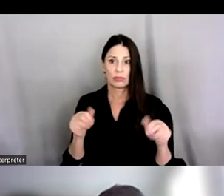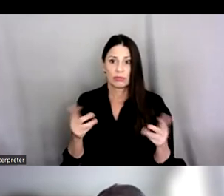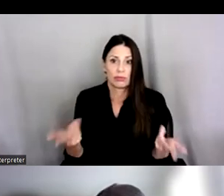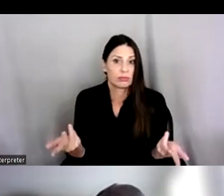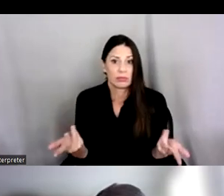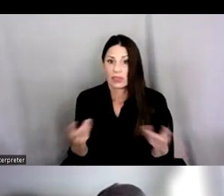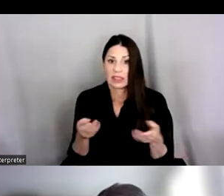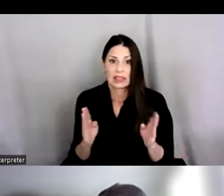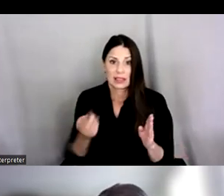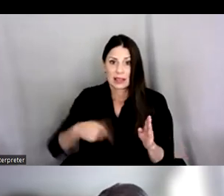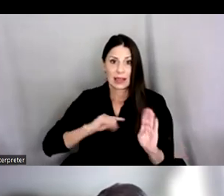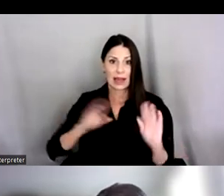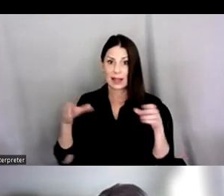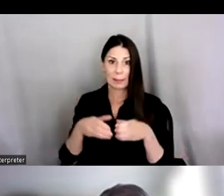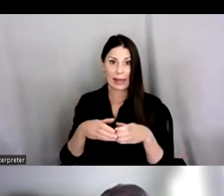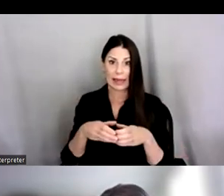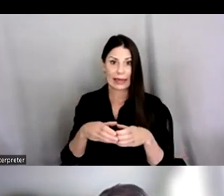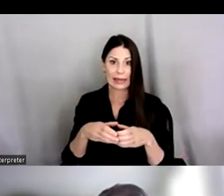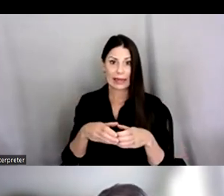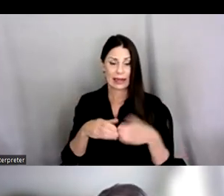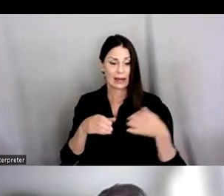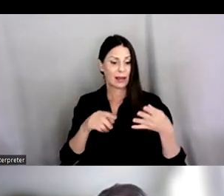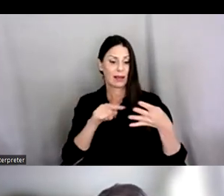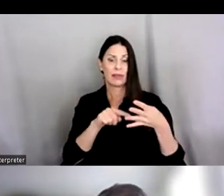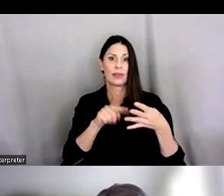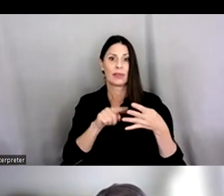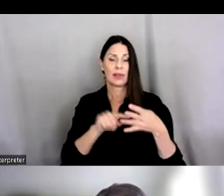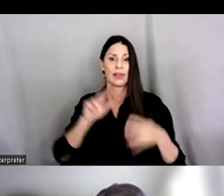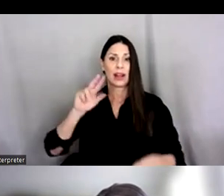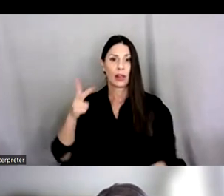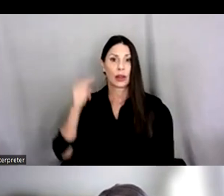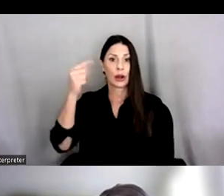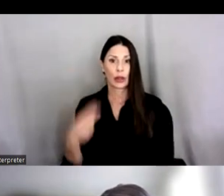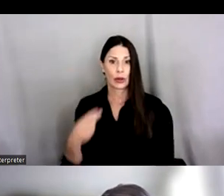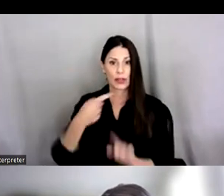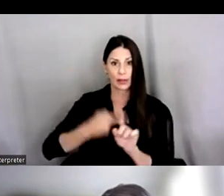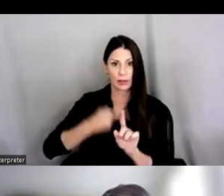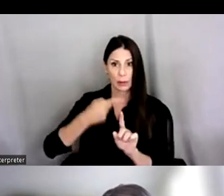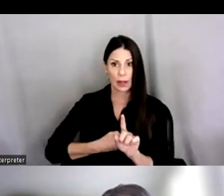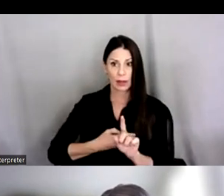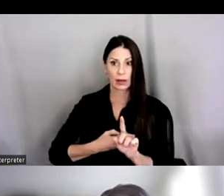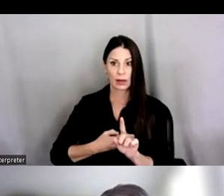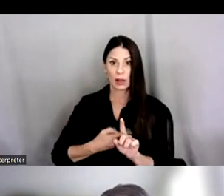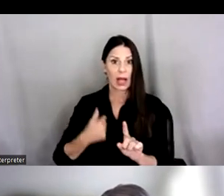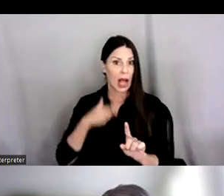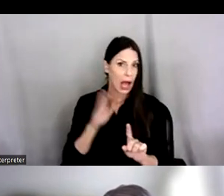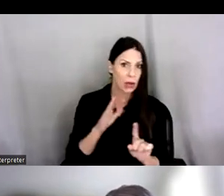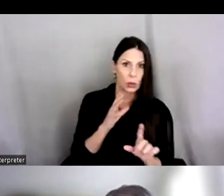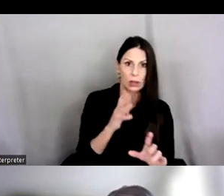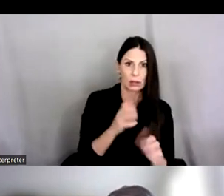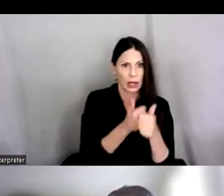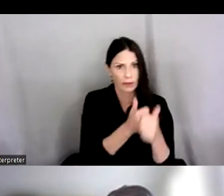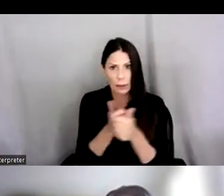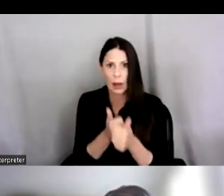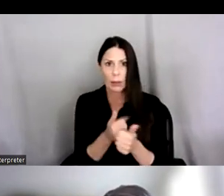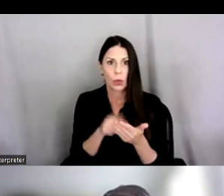meet the 3rd Thursday of the month and just like keep up on like, so we can all keep up on what you guys are doing. And so we